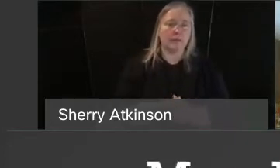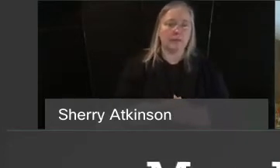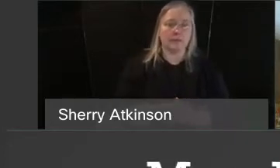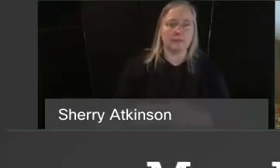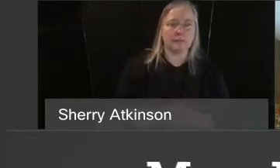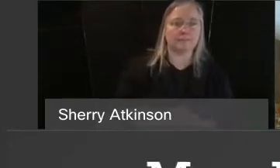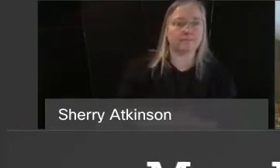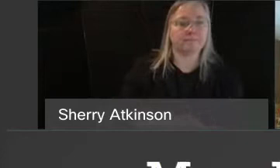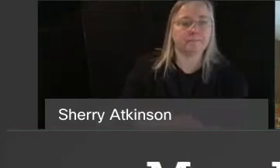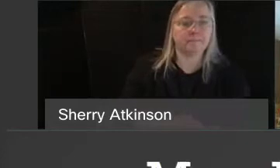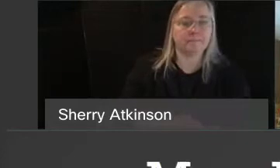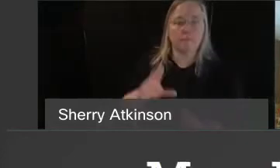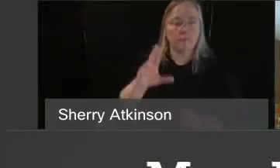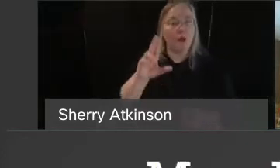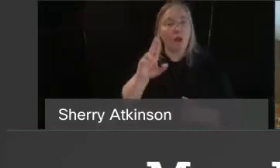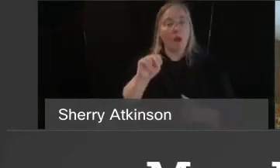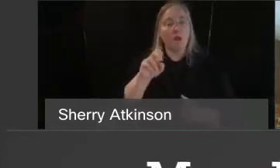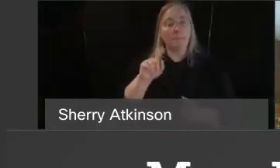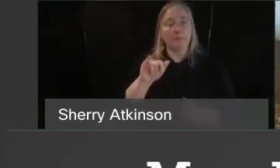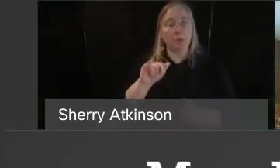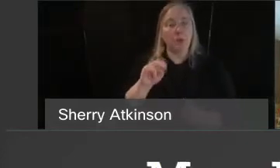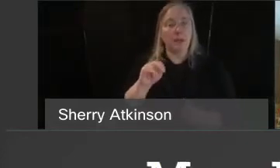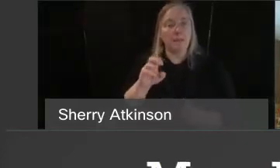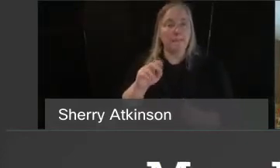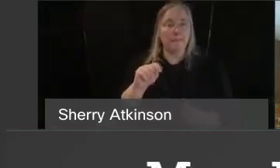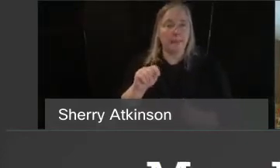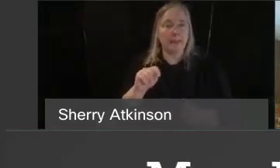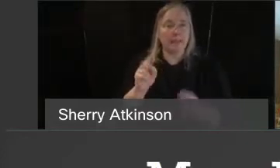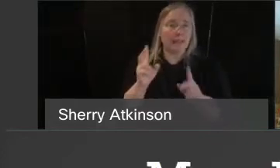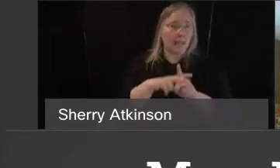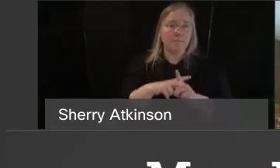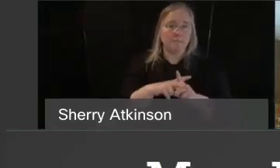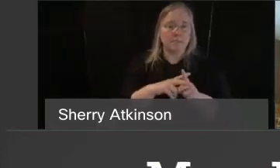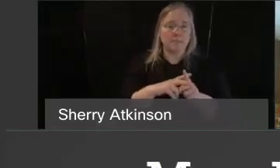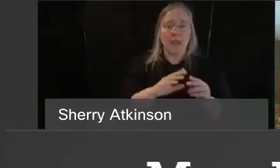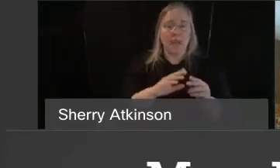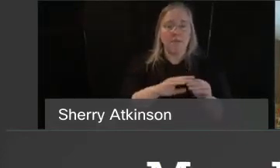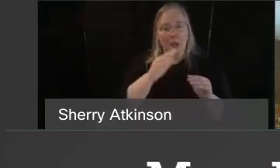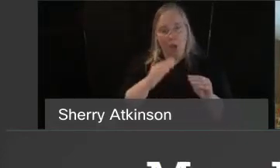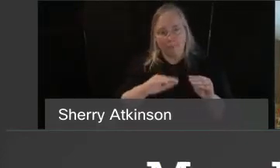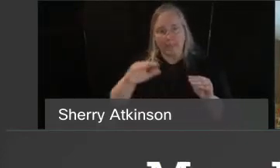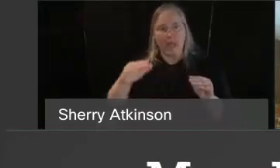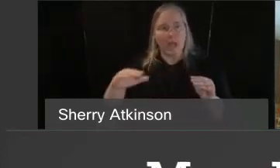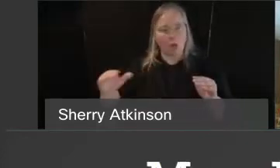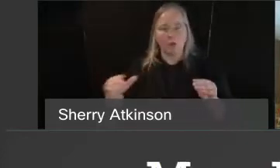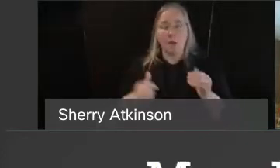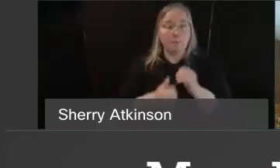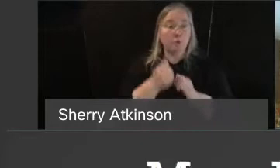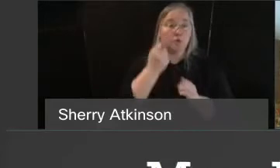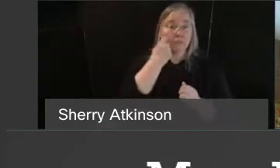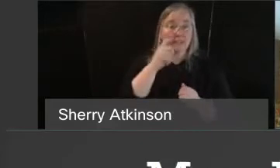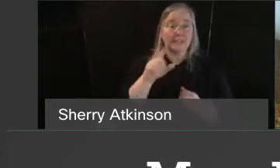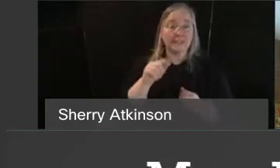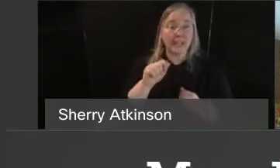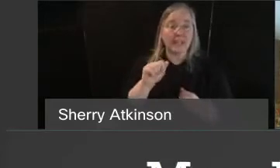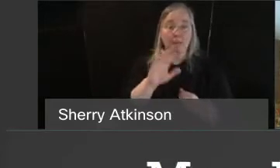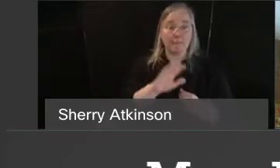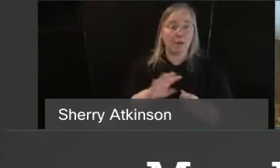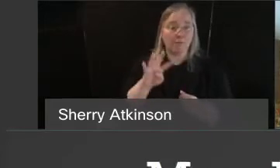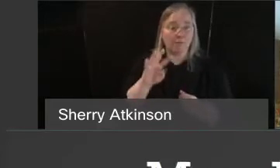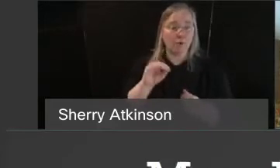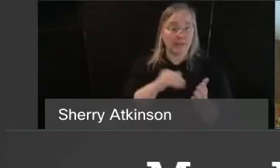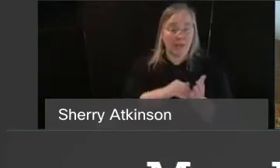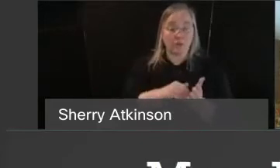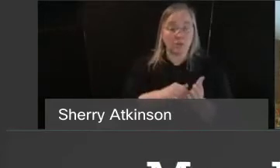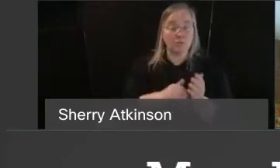Unemployment claims again have been up and down. We've seen most recent data about 40,000, I believe, was the most